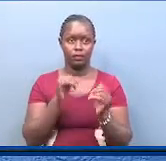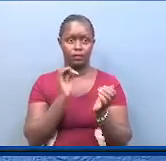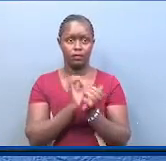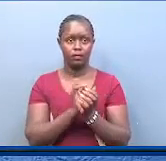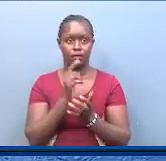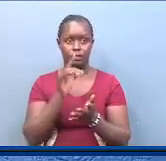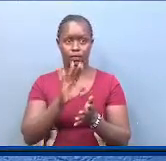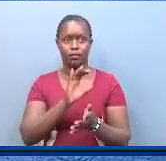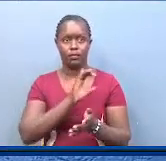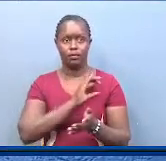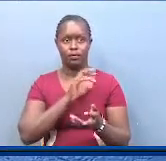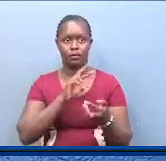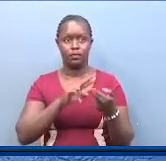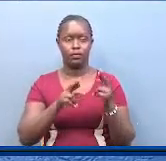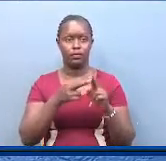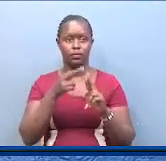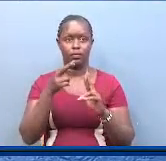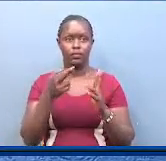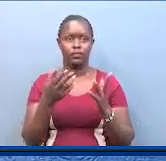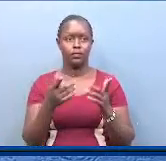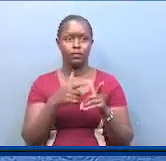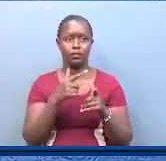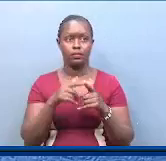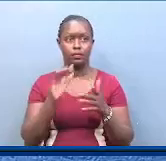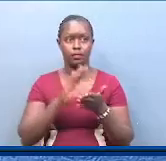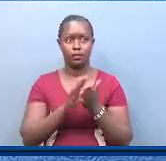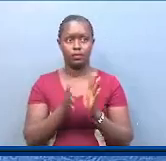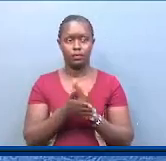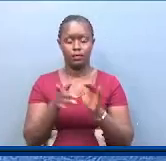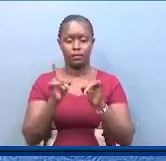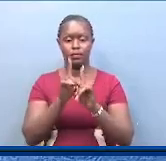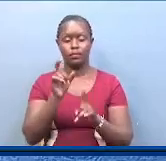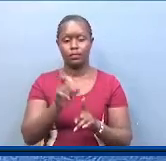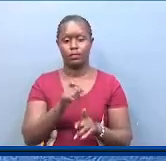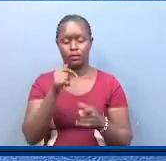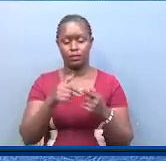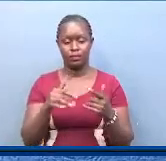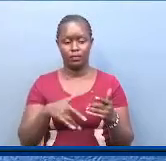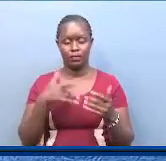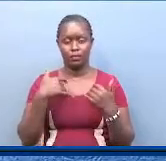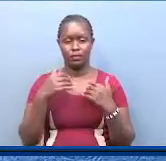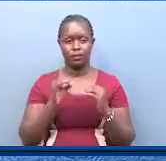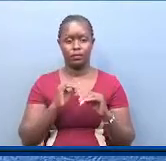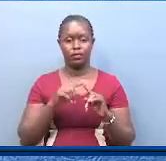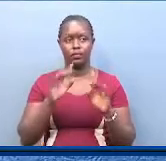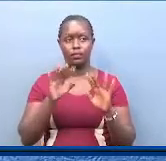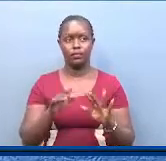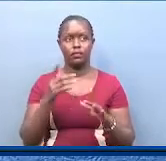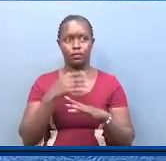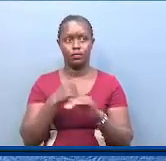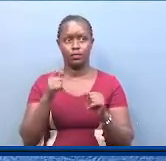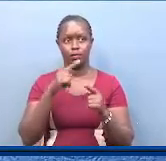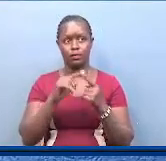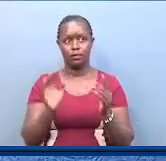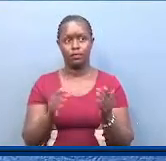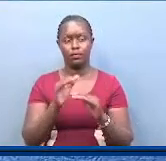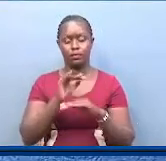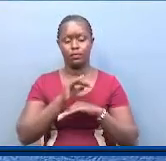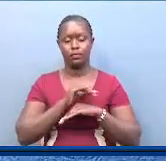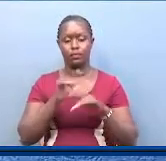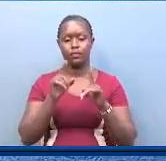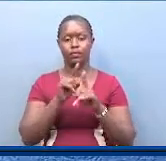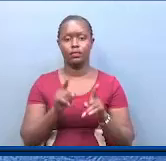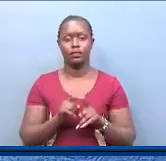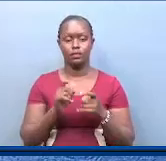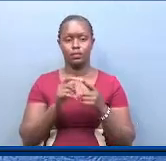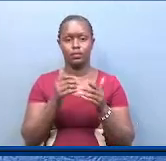relatives. You'll be taken as immoral. But I think it's important for the president to be courageous enough, and perhaps